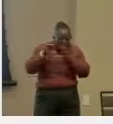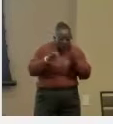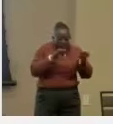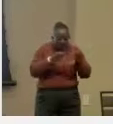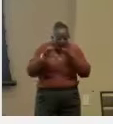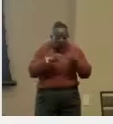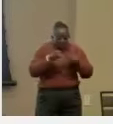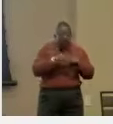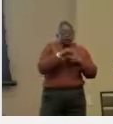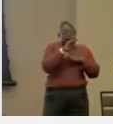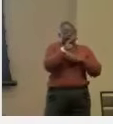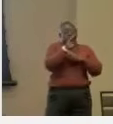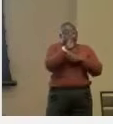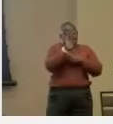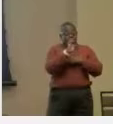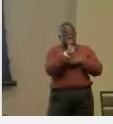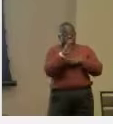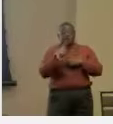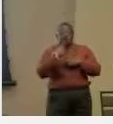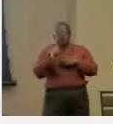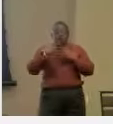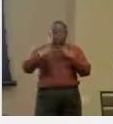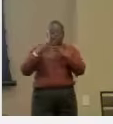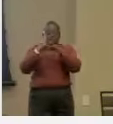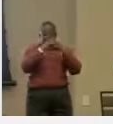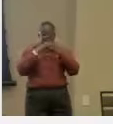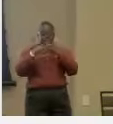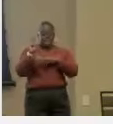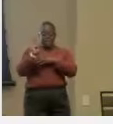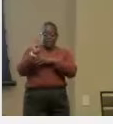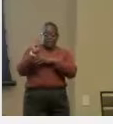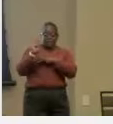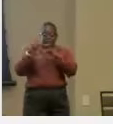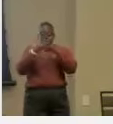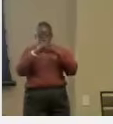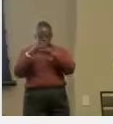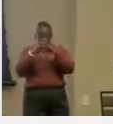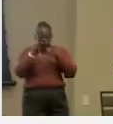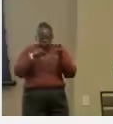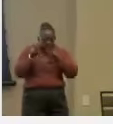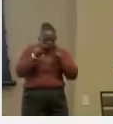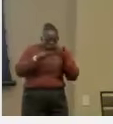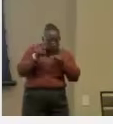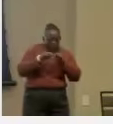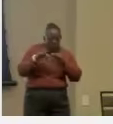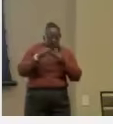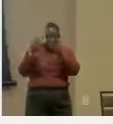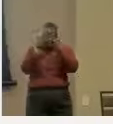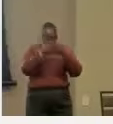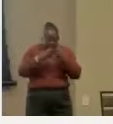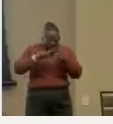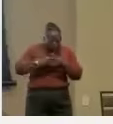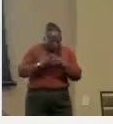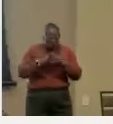of E, or erythrocyte or red blood cells, and B cells. And complement